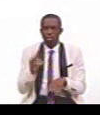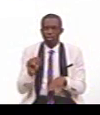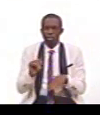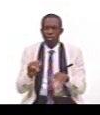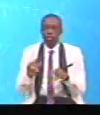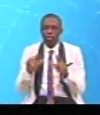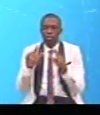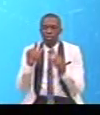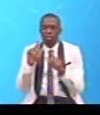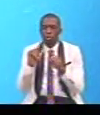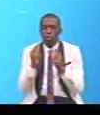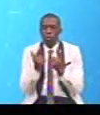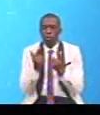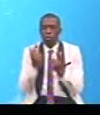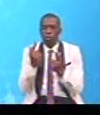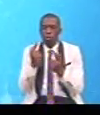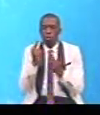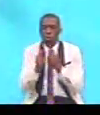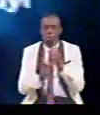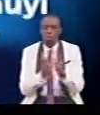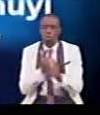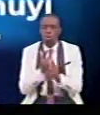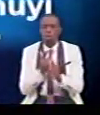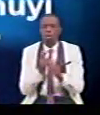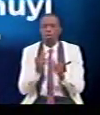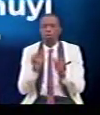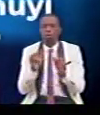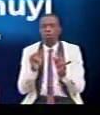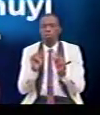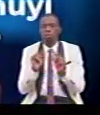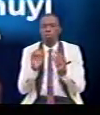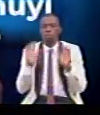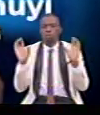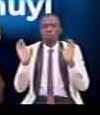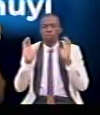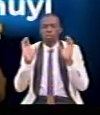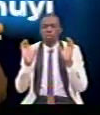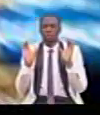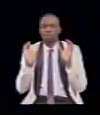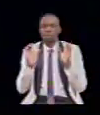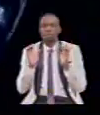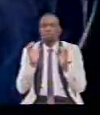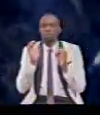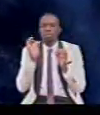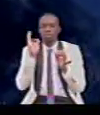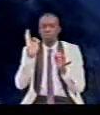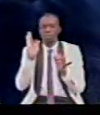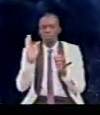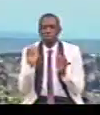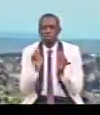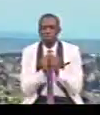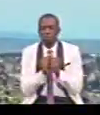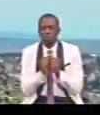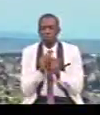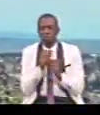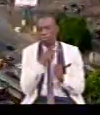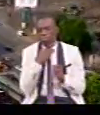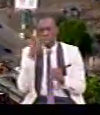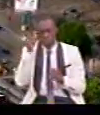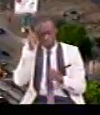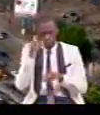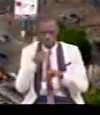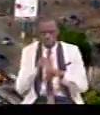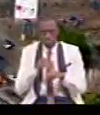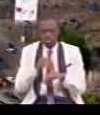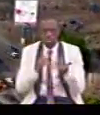with KUMUYI, GCK, convened by Pastor Dr. W.F. KUMUYI. The Republic of Zambia.